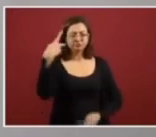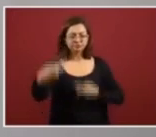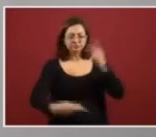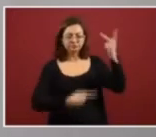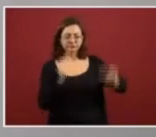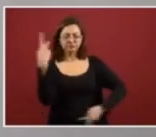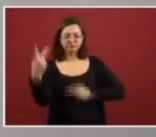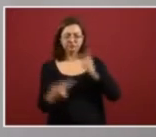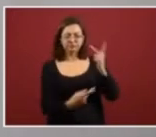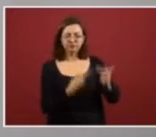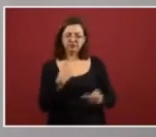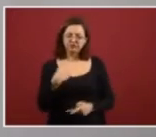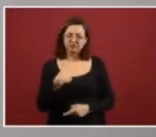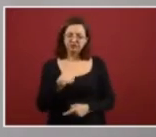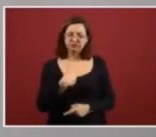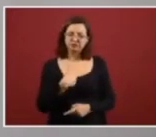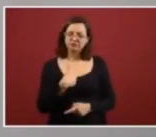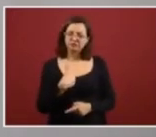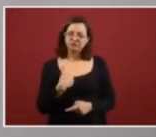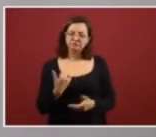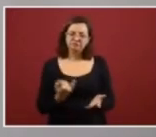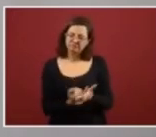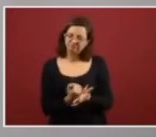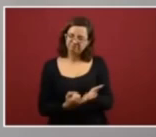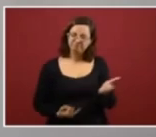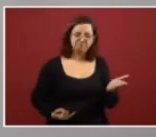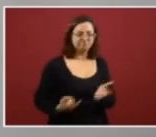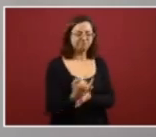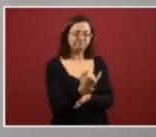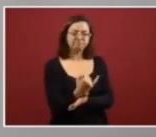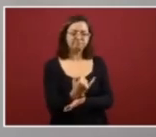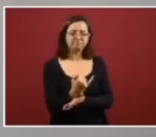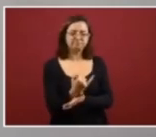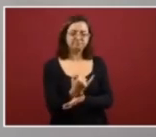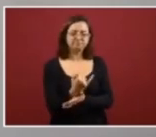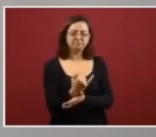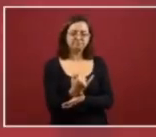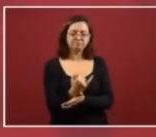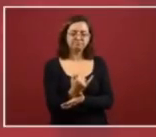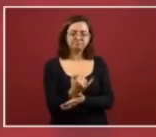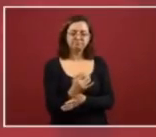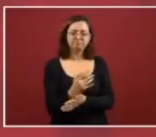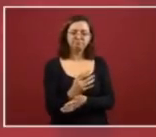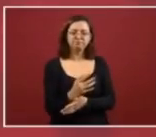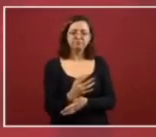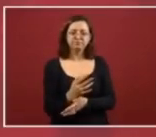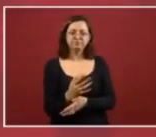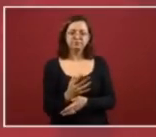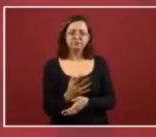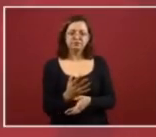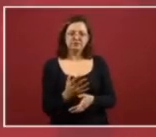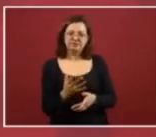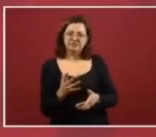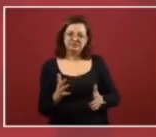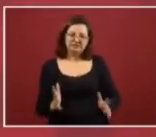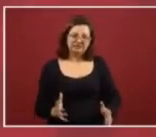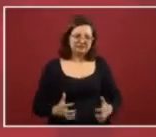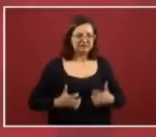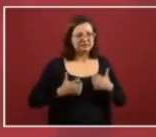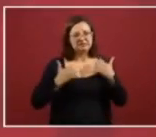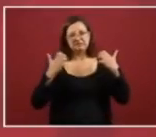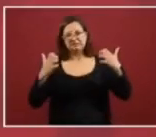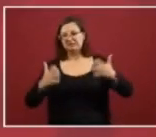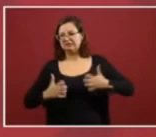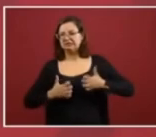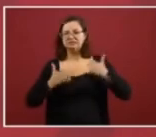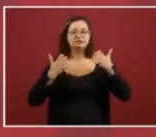Porque imagínense, because imagine si yo, if I me guiara were guided por lo que se dice en